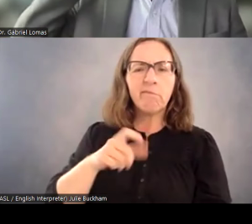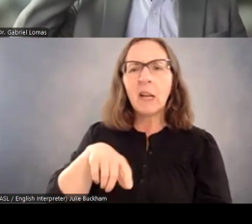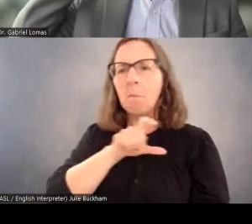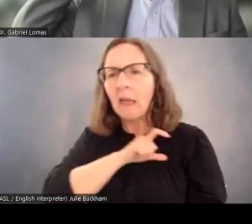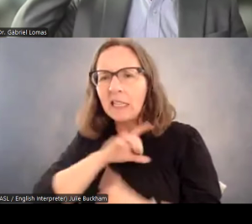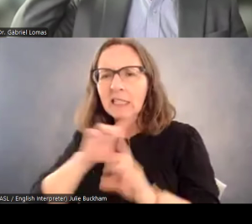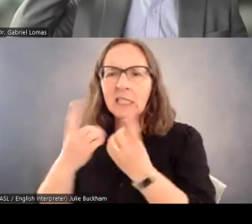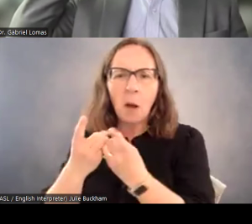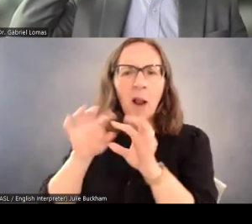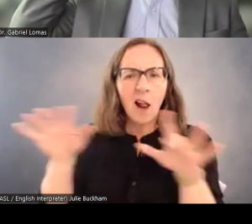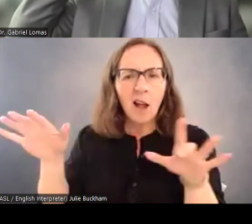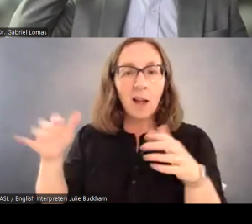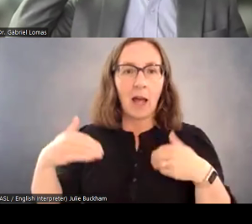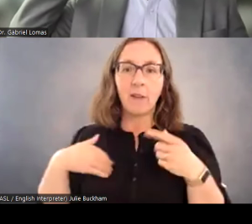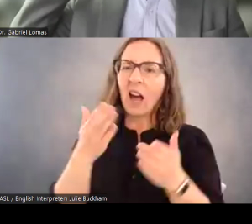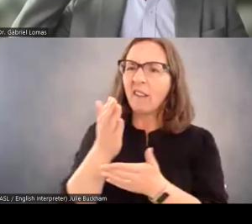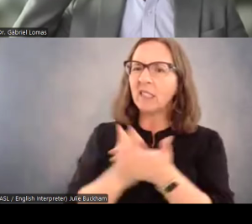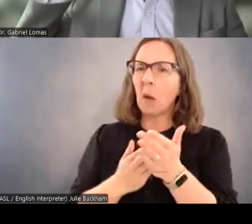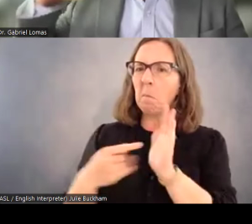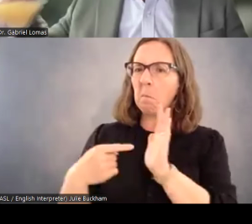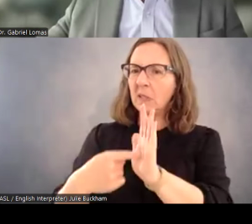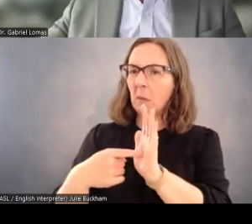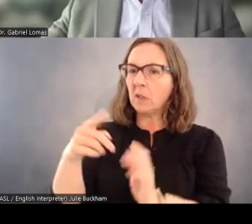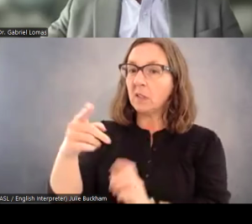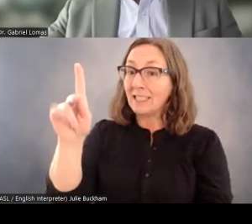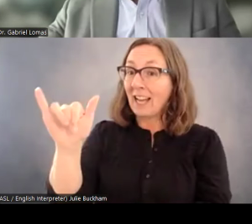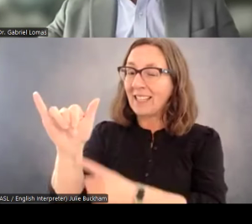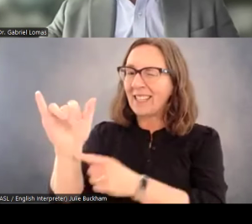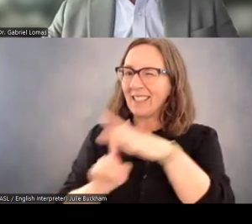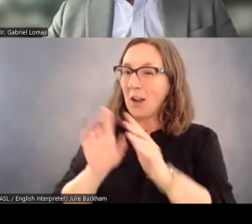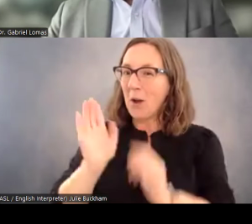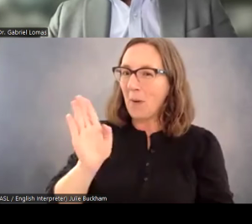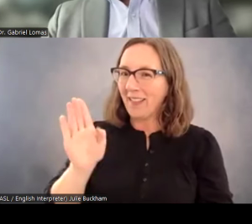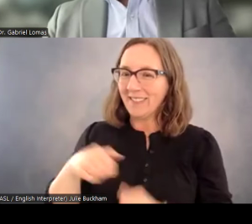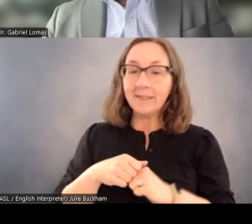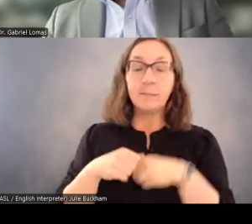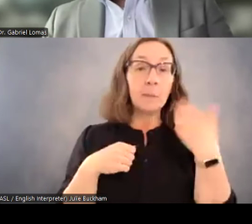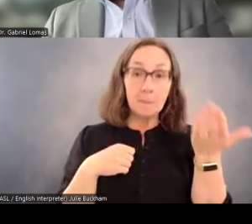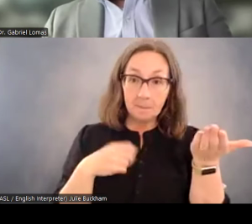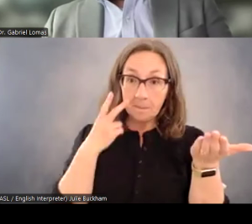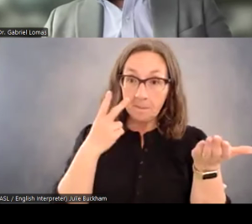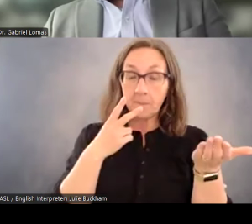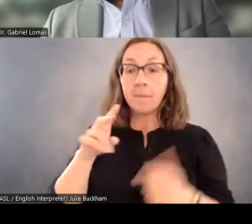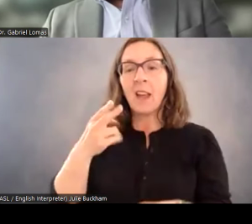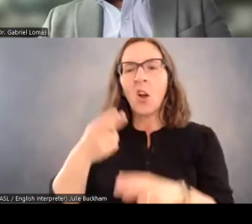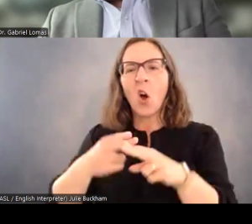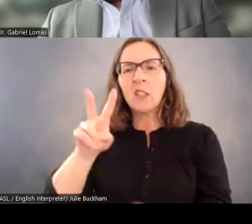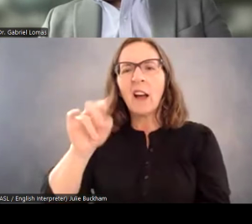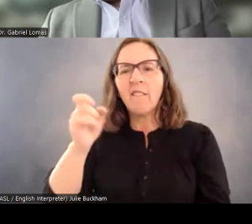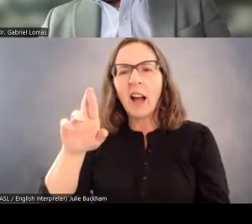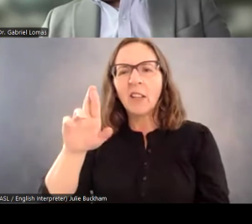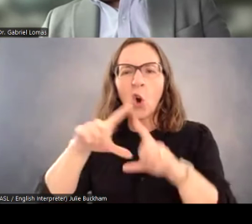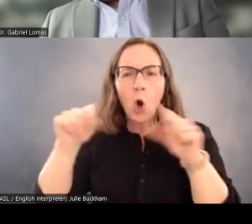departments are doing, and I do have some examples from Kentucky as well, is this. So there's visor cards, there's